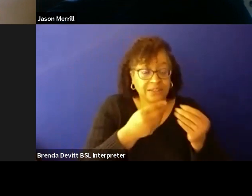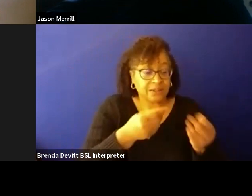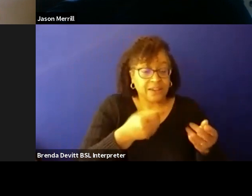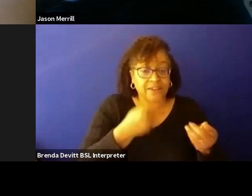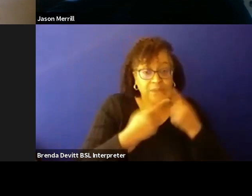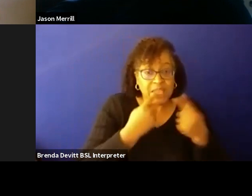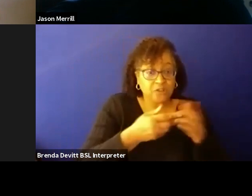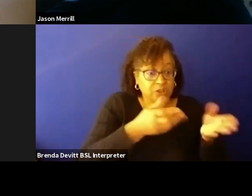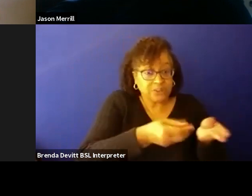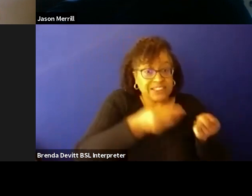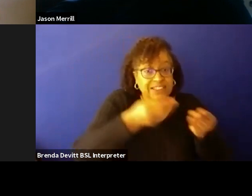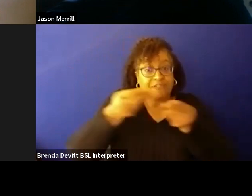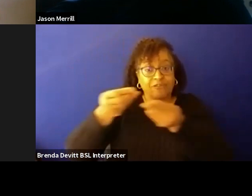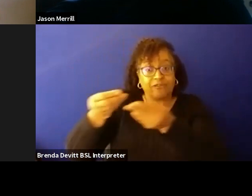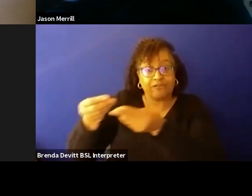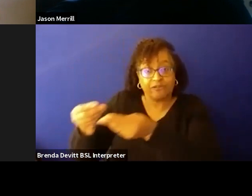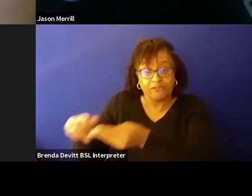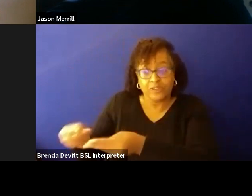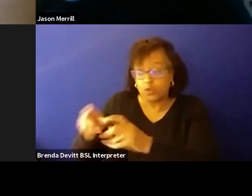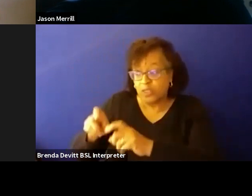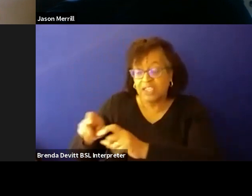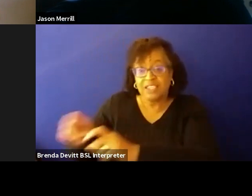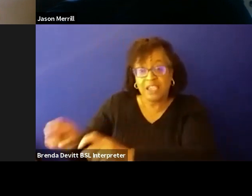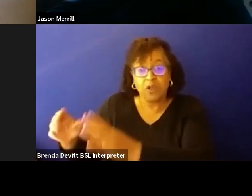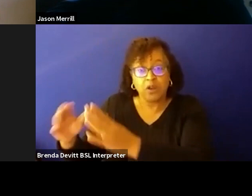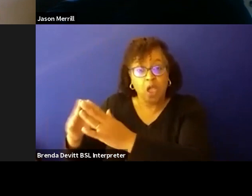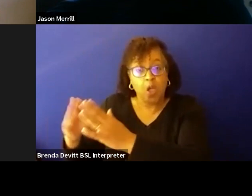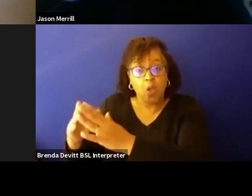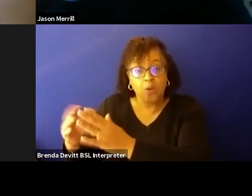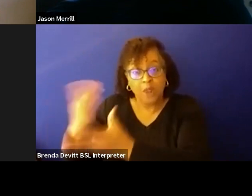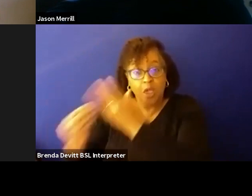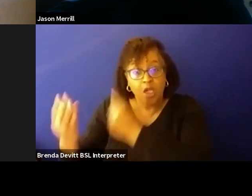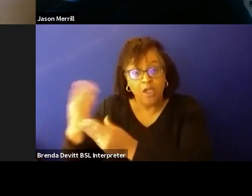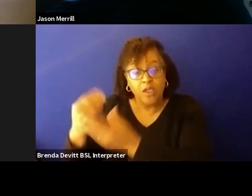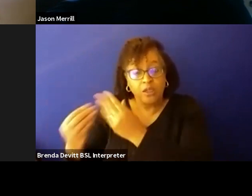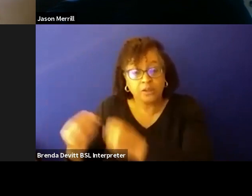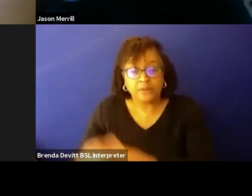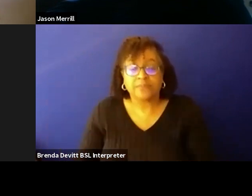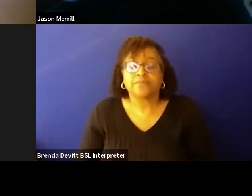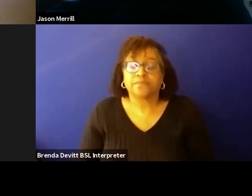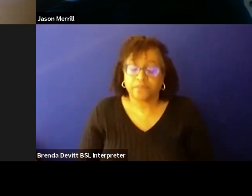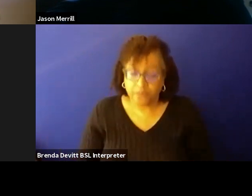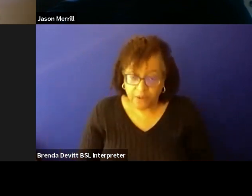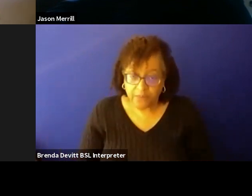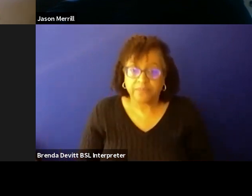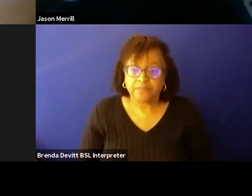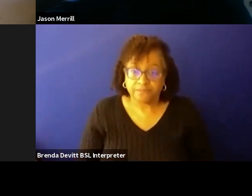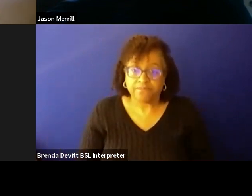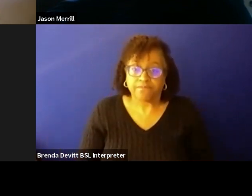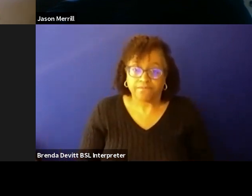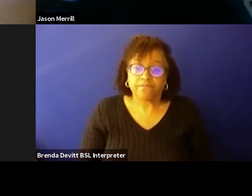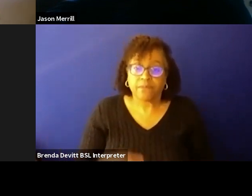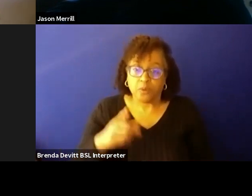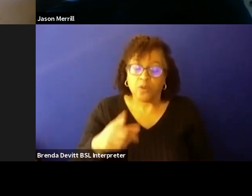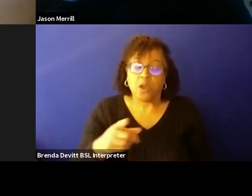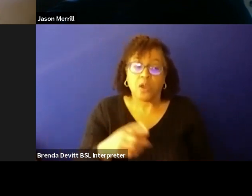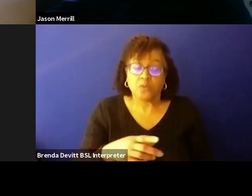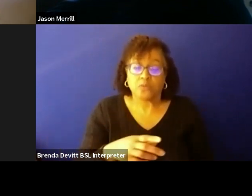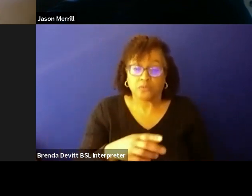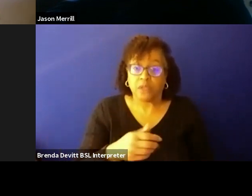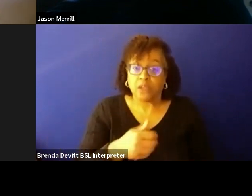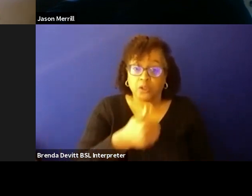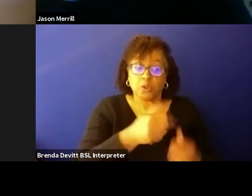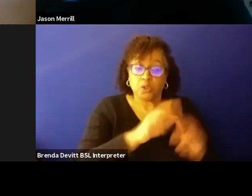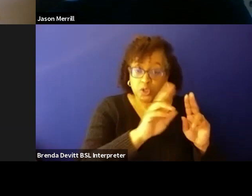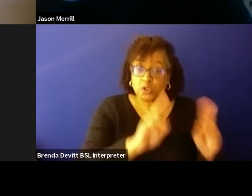Yes, and as I said, good practice, good schools and settings, what they will do is they will send work home with them